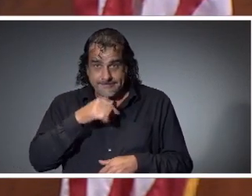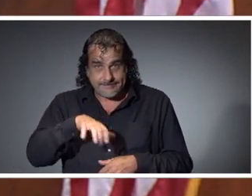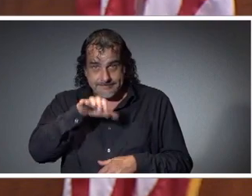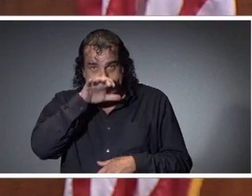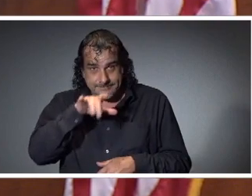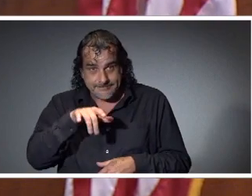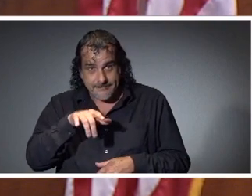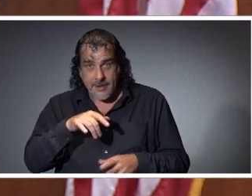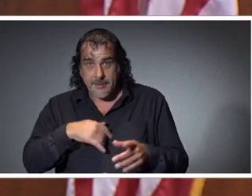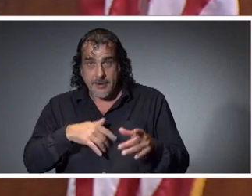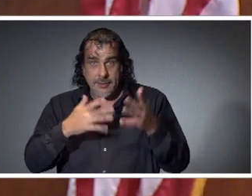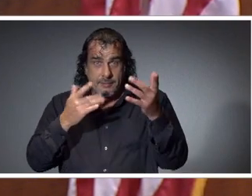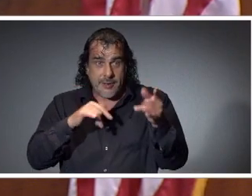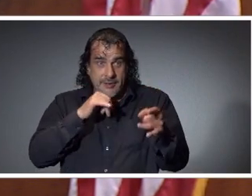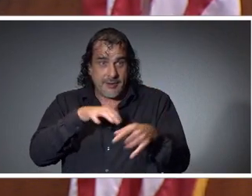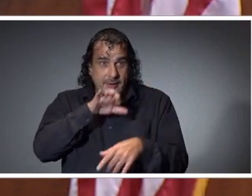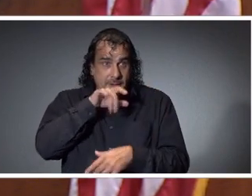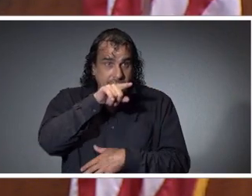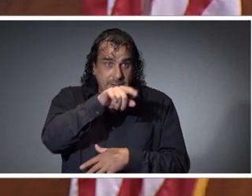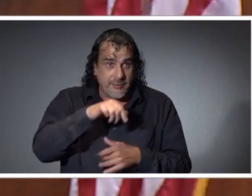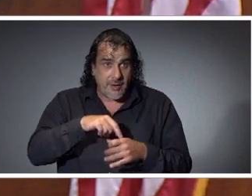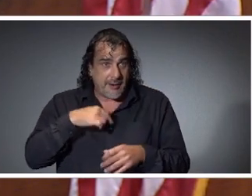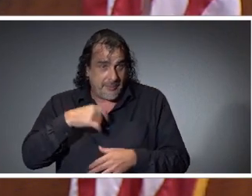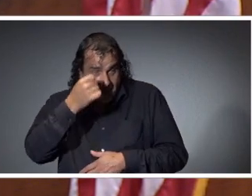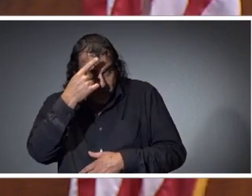they're not watching you on the news. That makes no sense to me. But